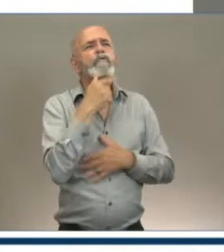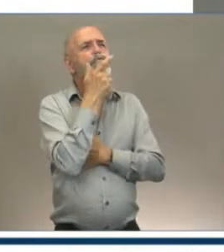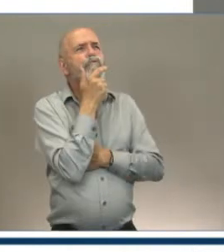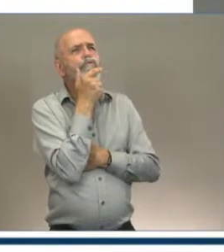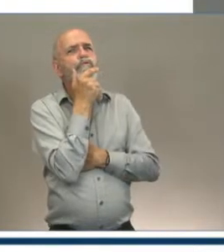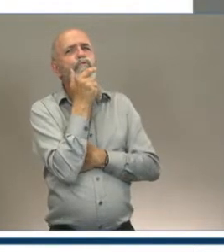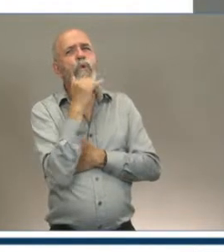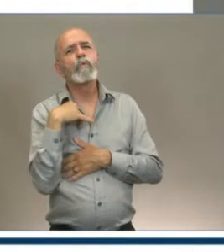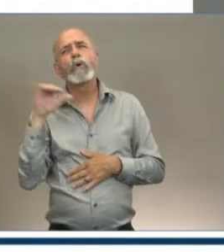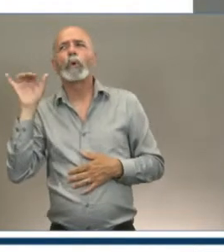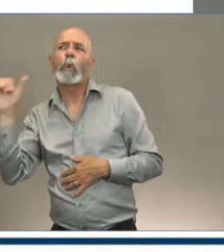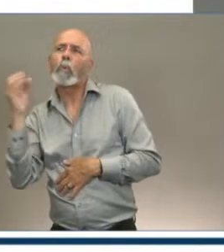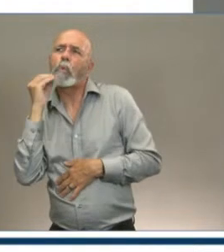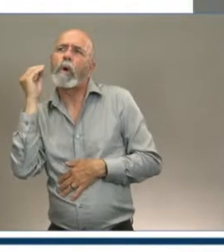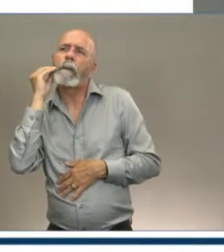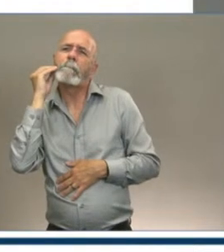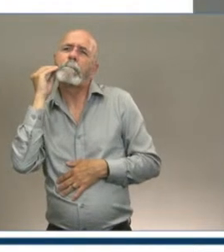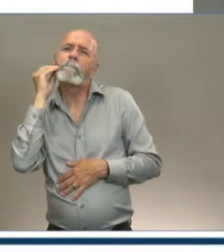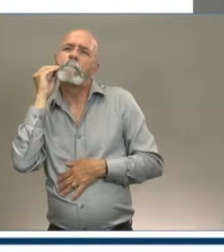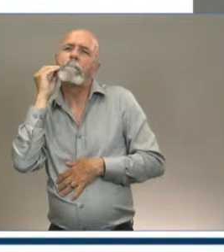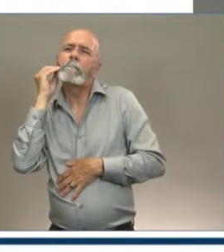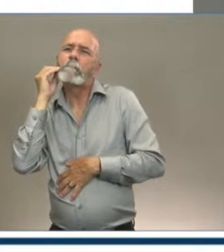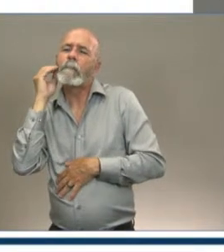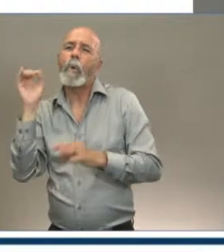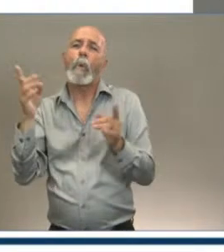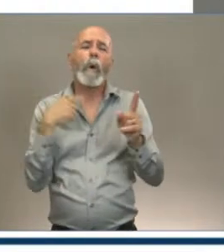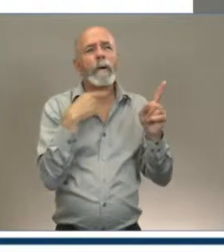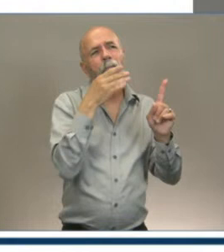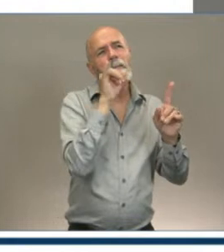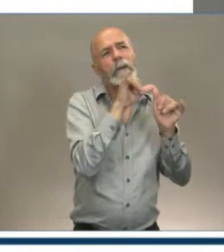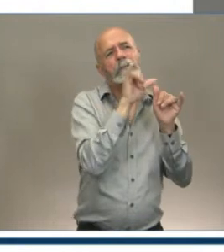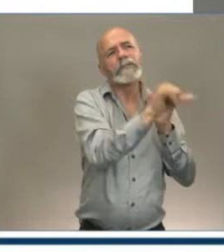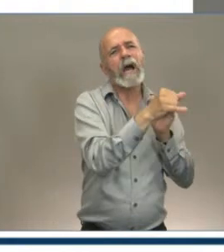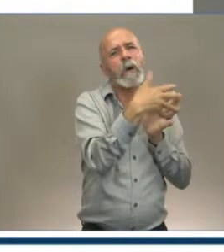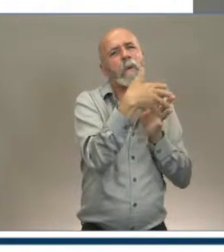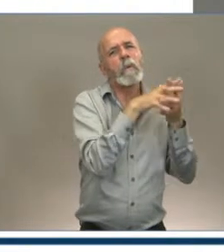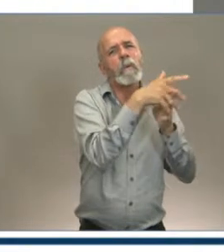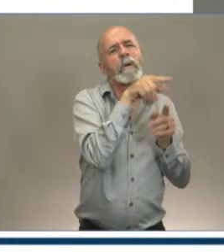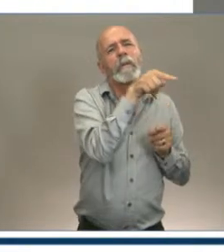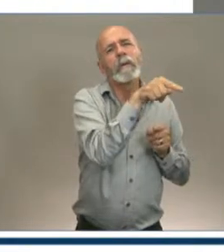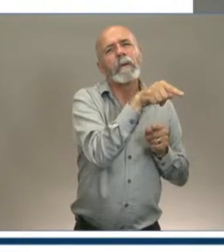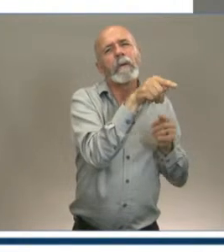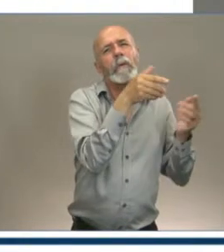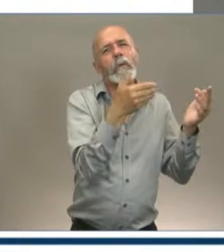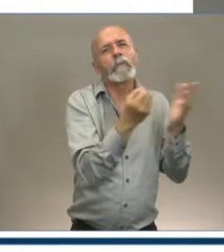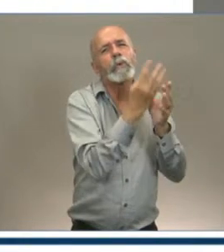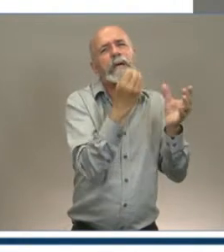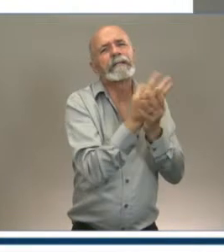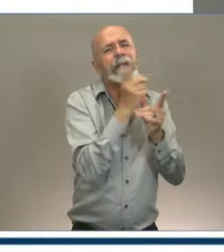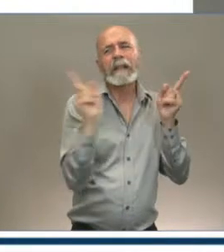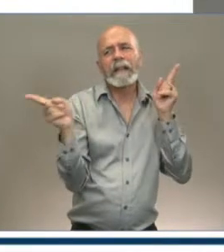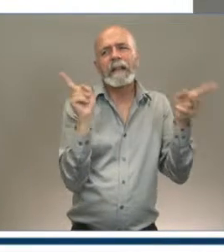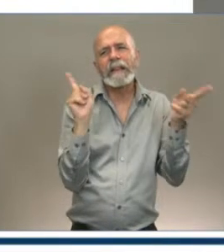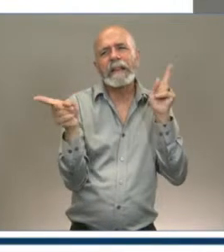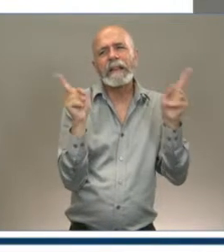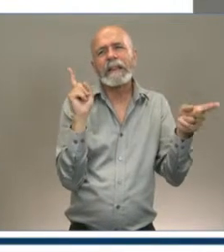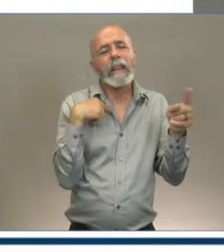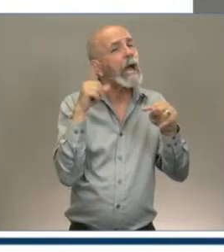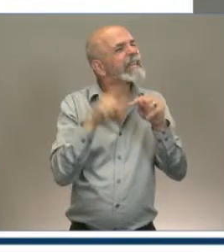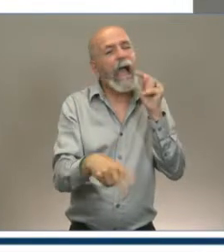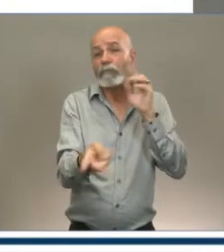will be your single primary residence through the spring. If you're privileged to have two home